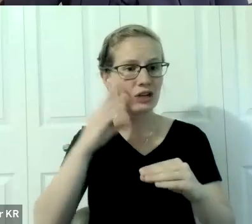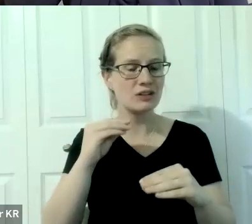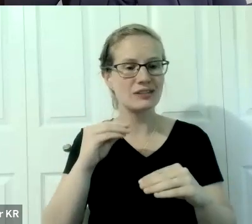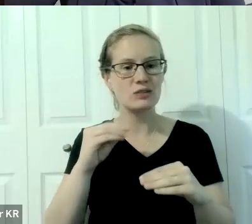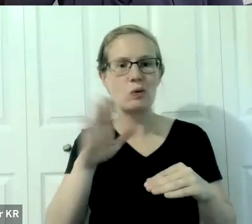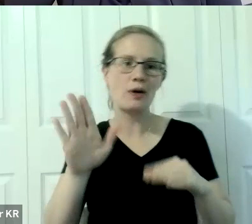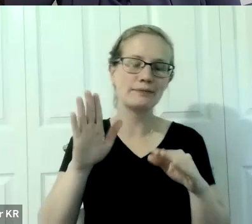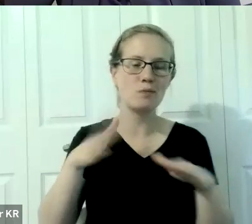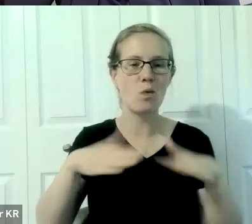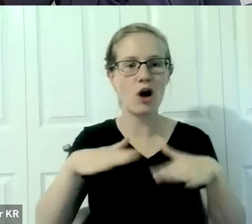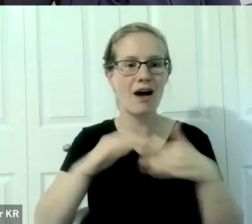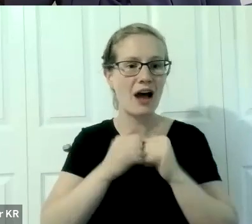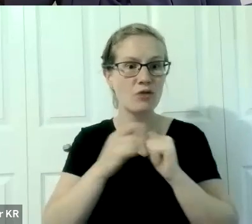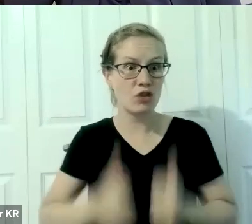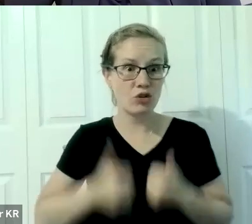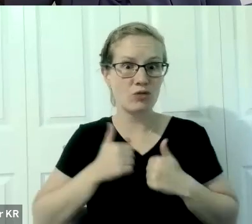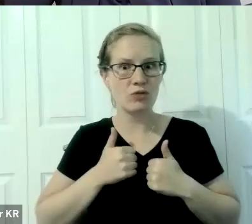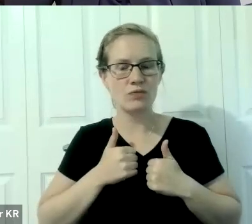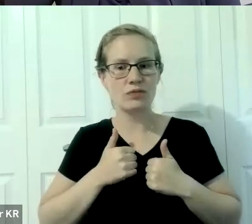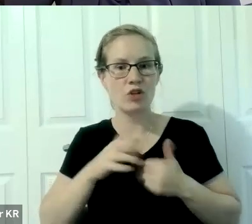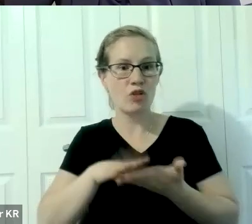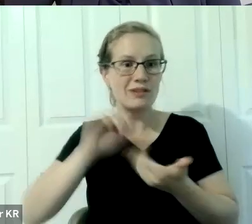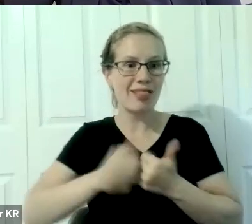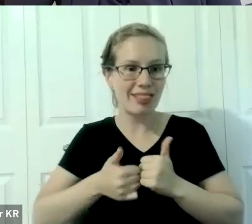your how you've learned to live with the depression that you